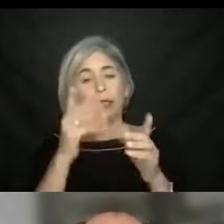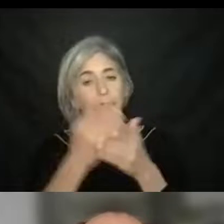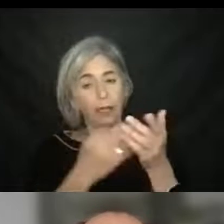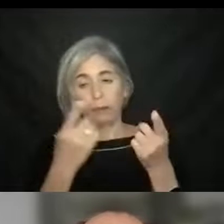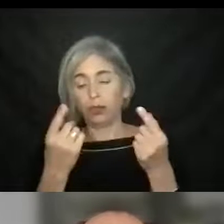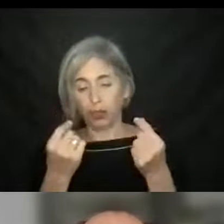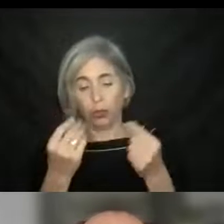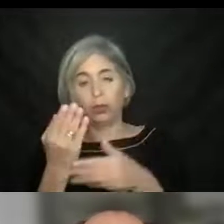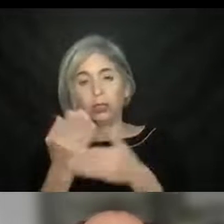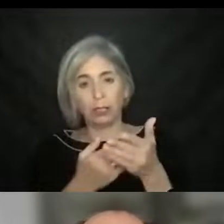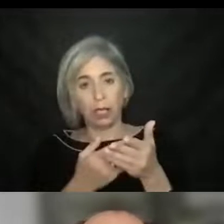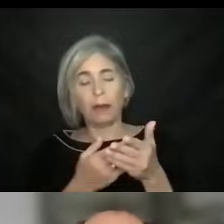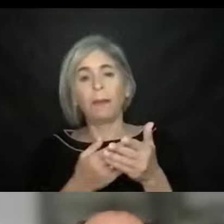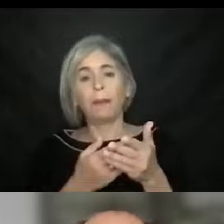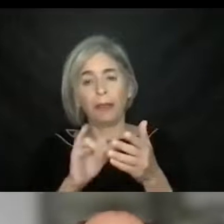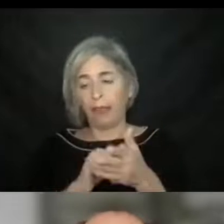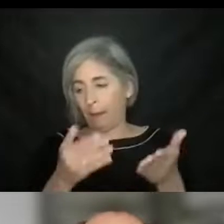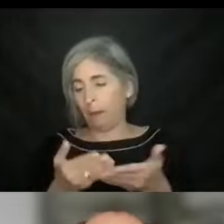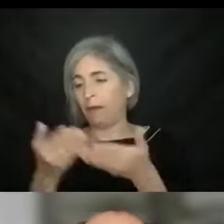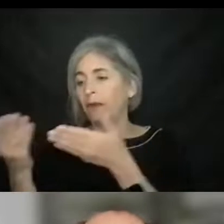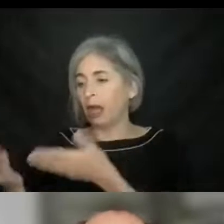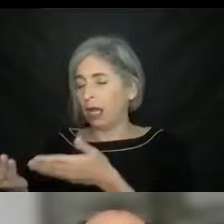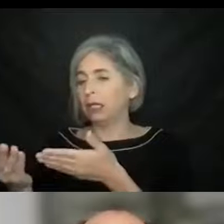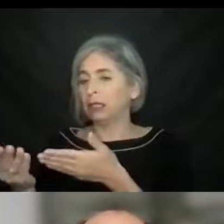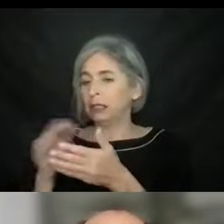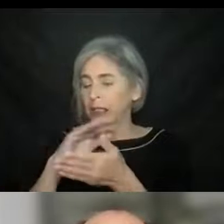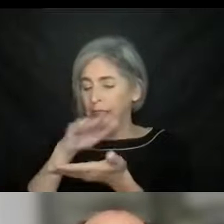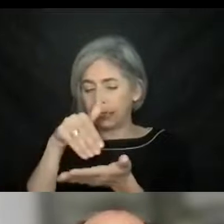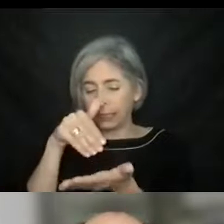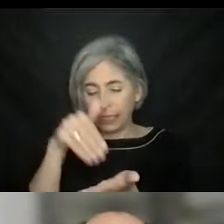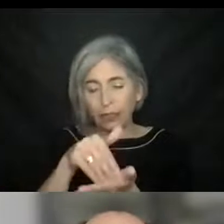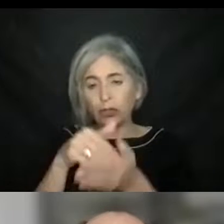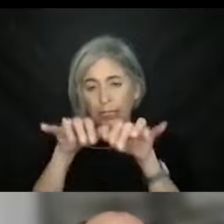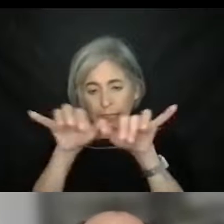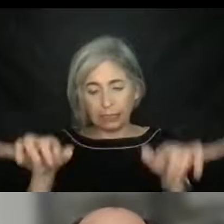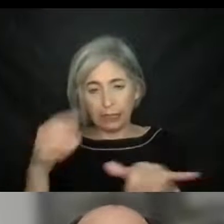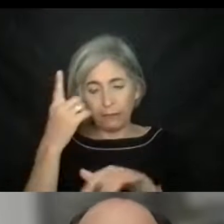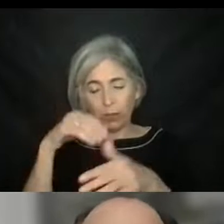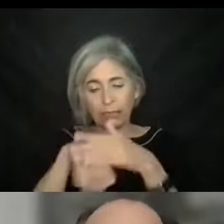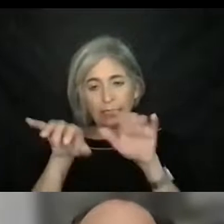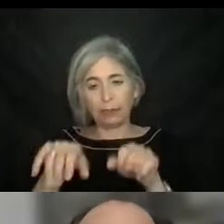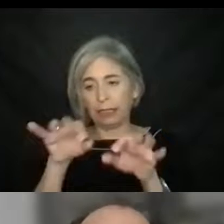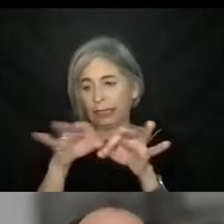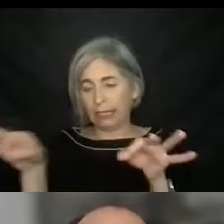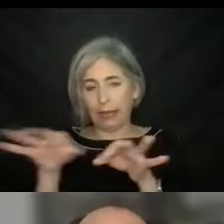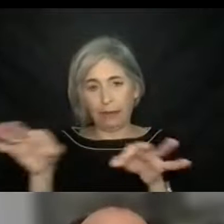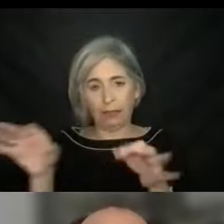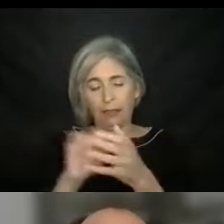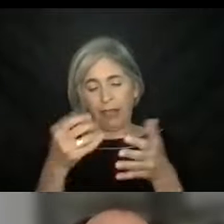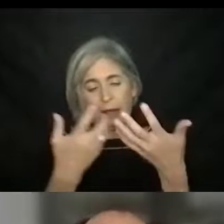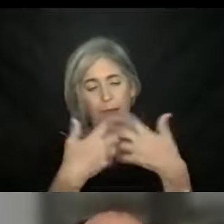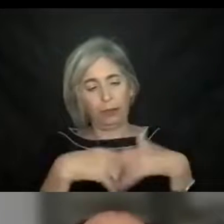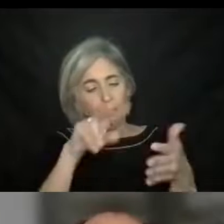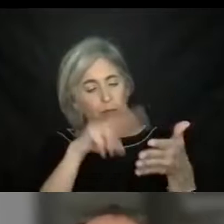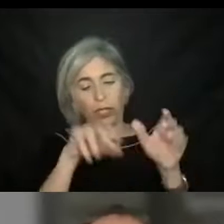there are also some member states who do provide kind of centralized systems for the accessibility statements that are then machine readable as well.